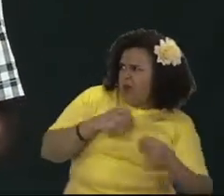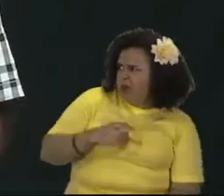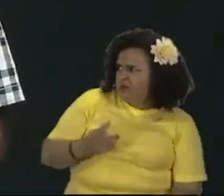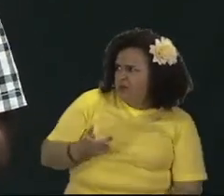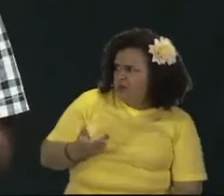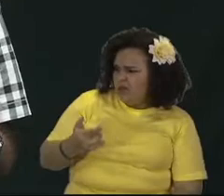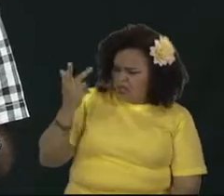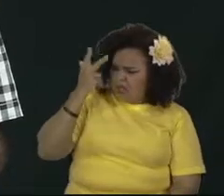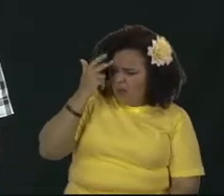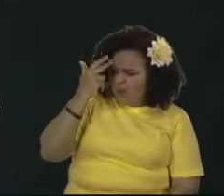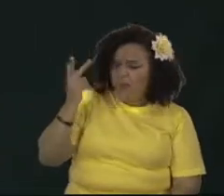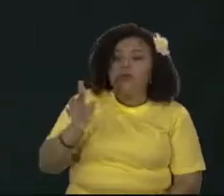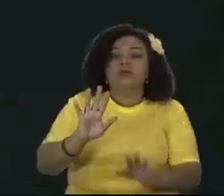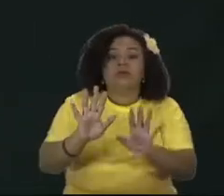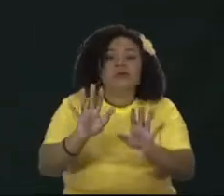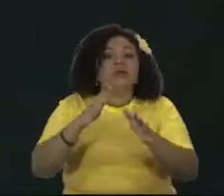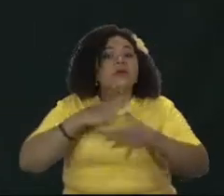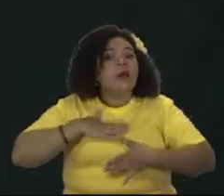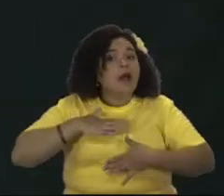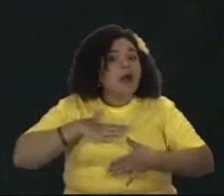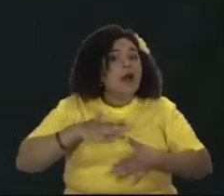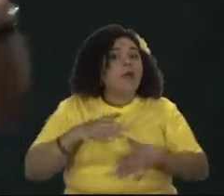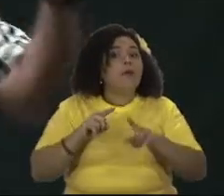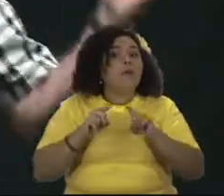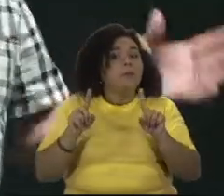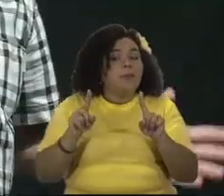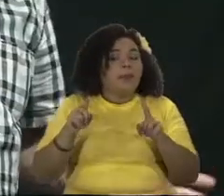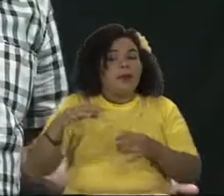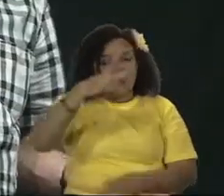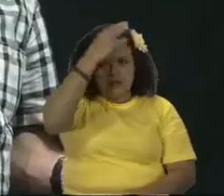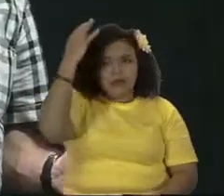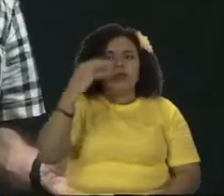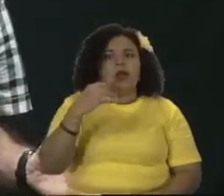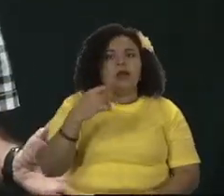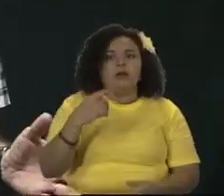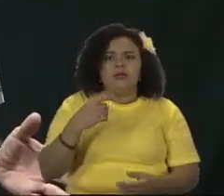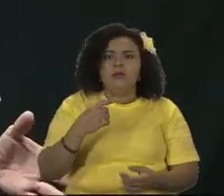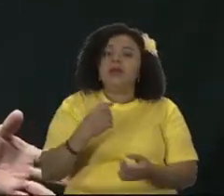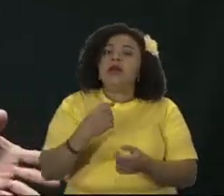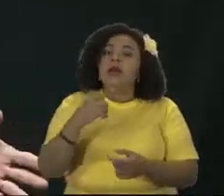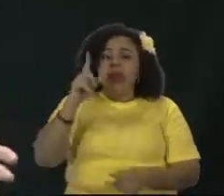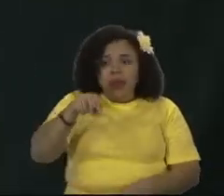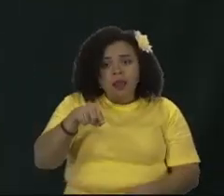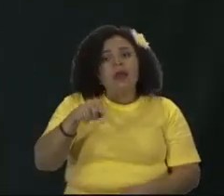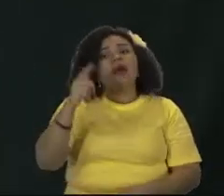If you have a goal in your life that holiness, it is impossible.